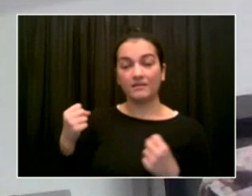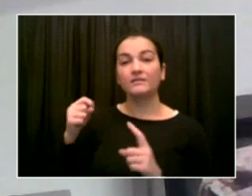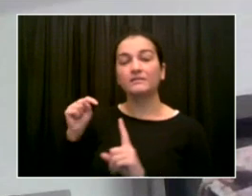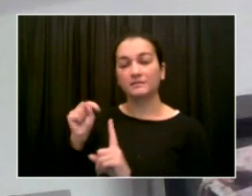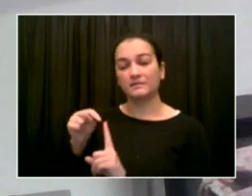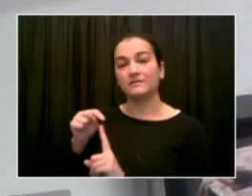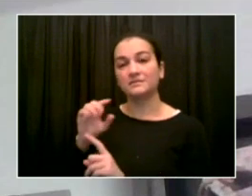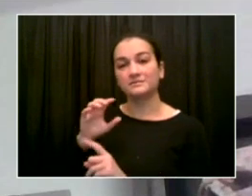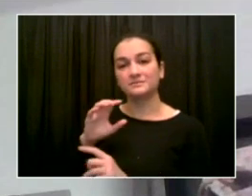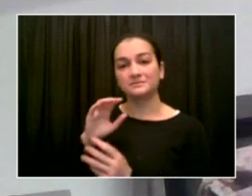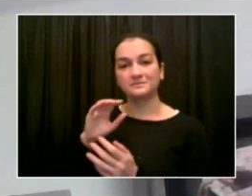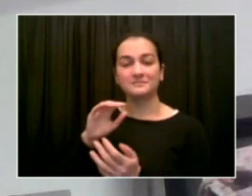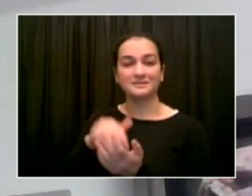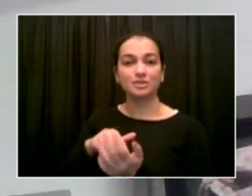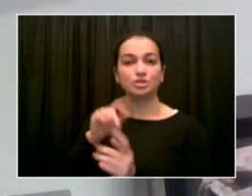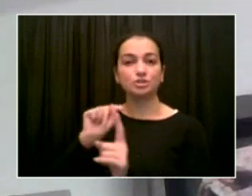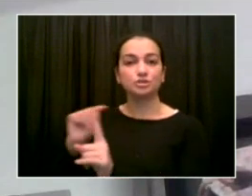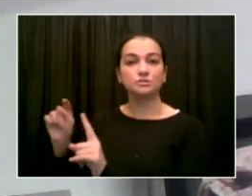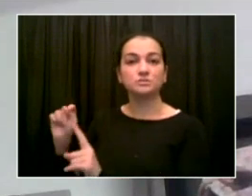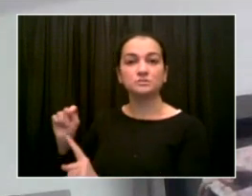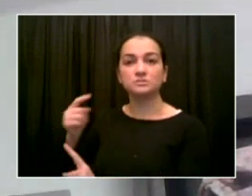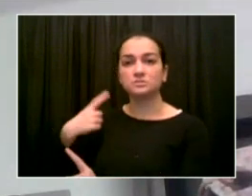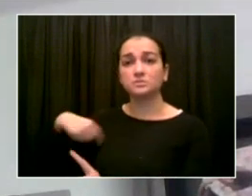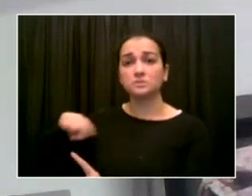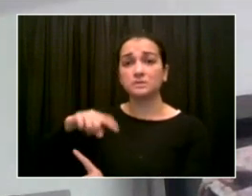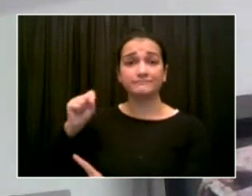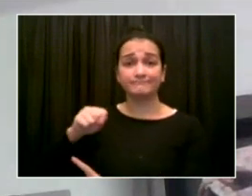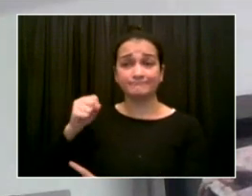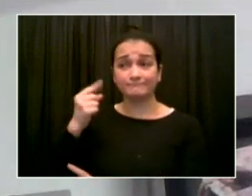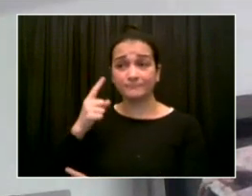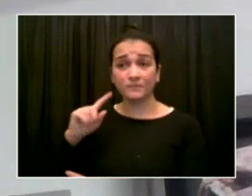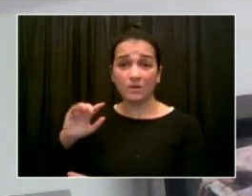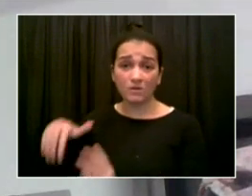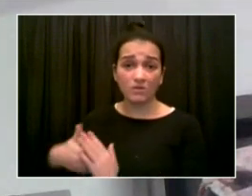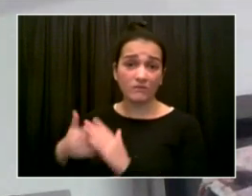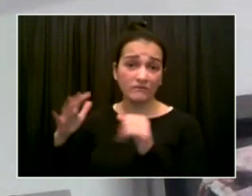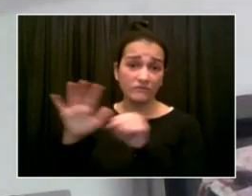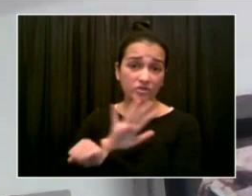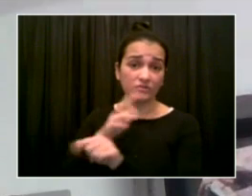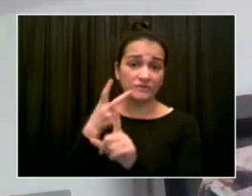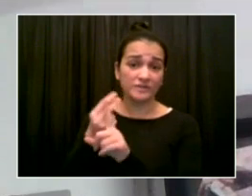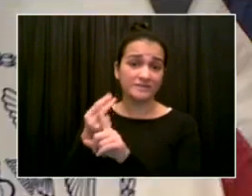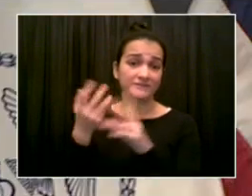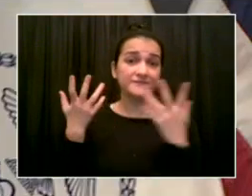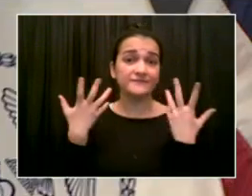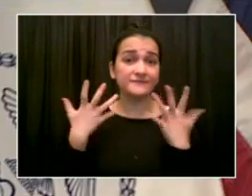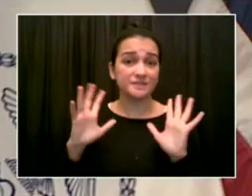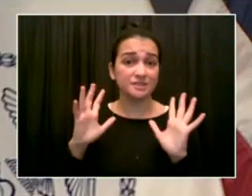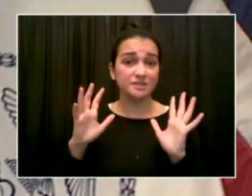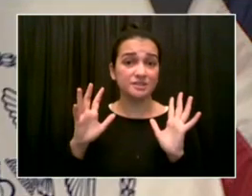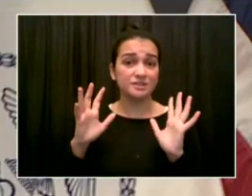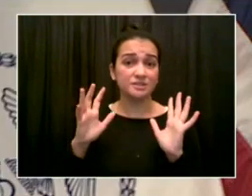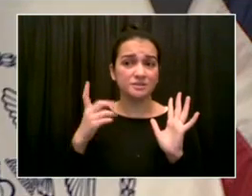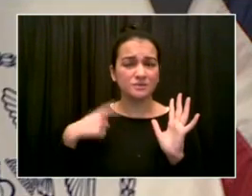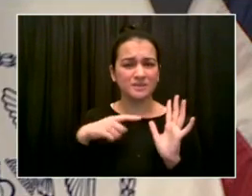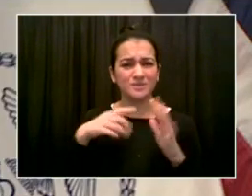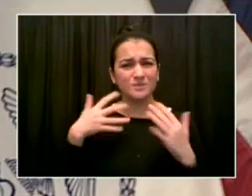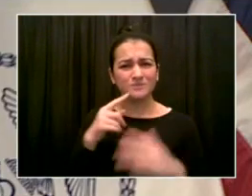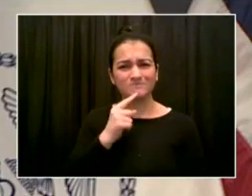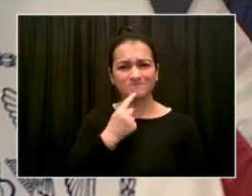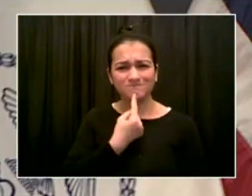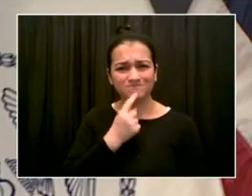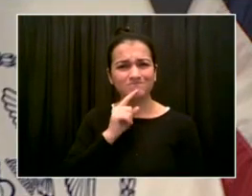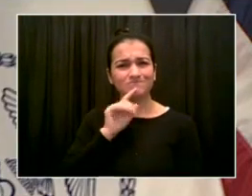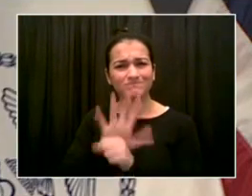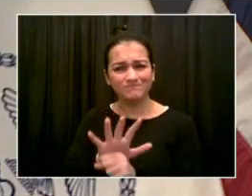feel very strongly about that to keep our patients and each other safe. Thank you, sir. Amen. And Matt, we'll get